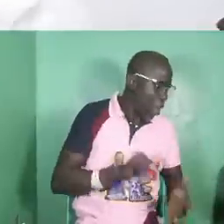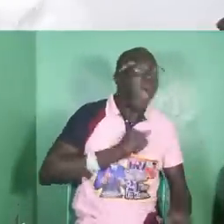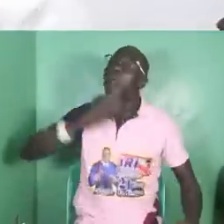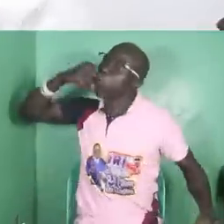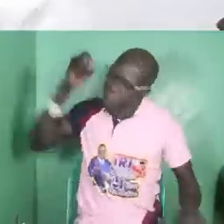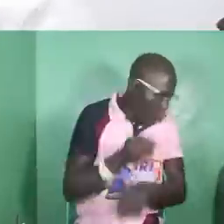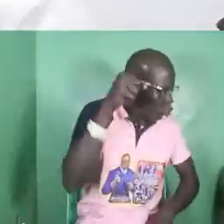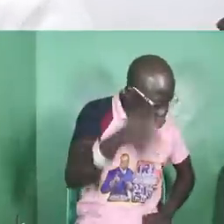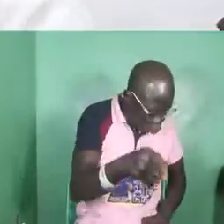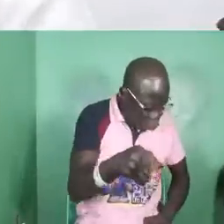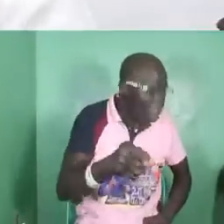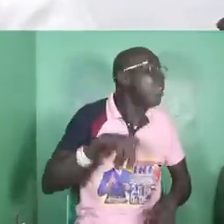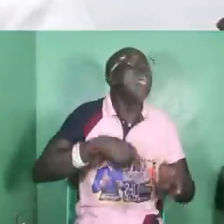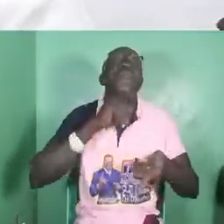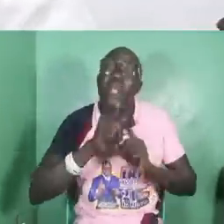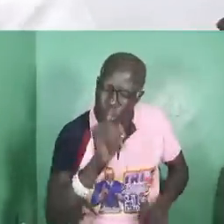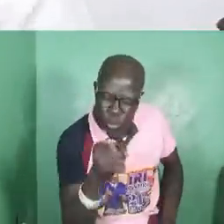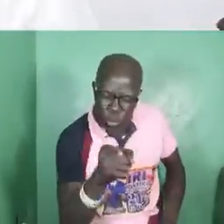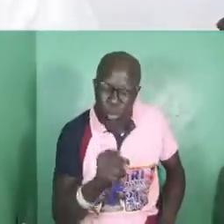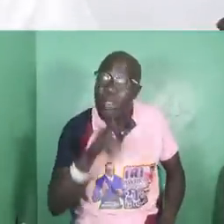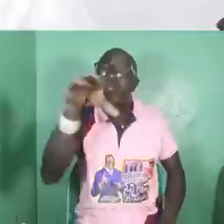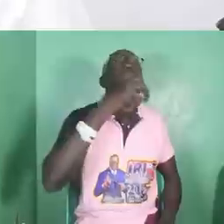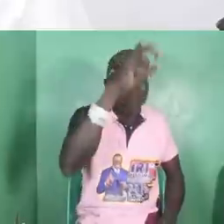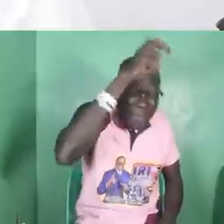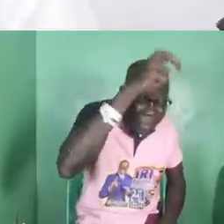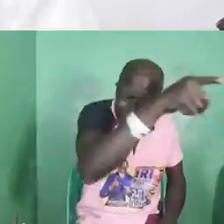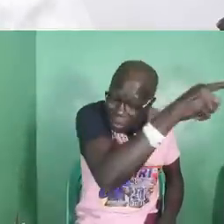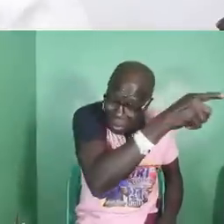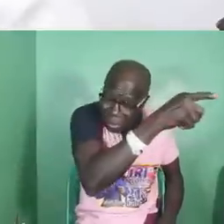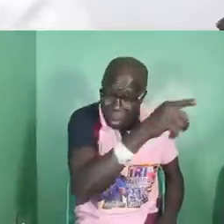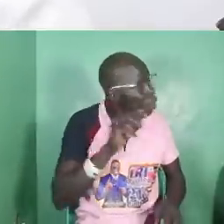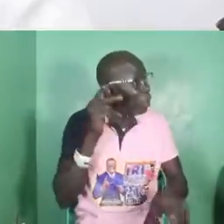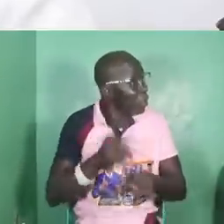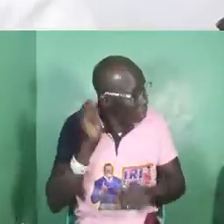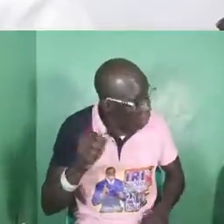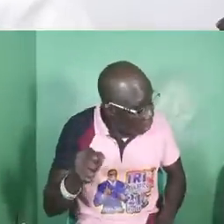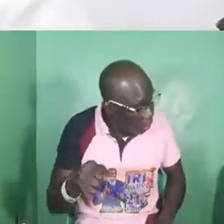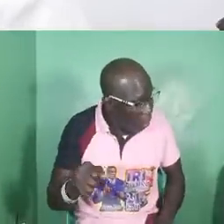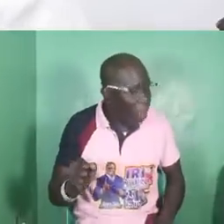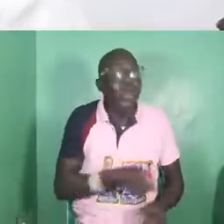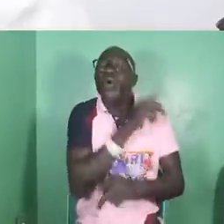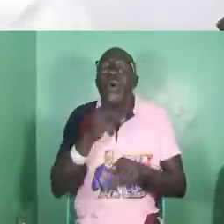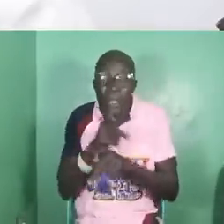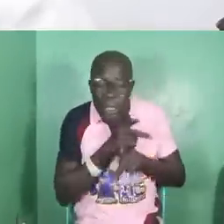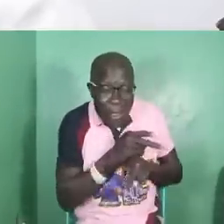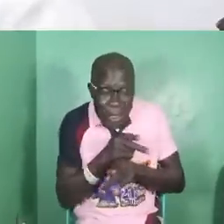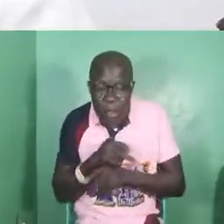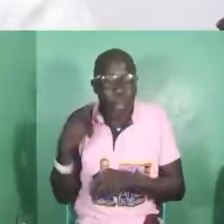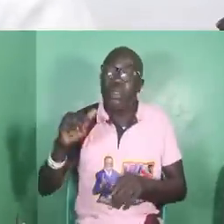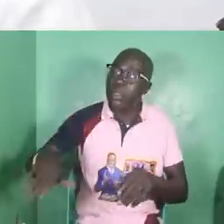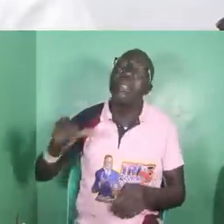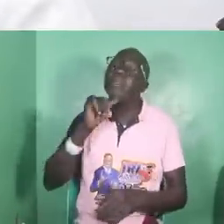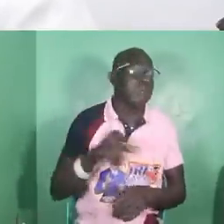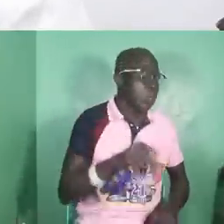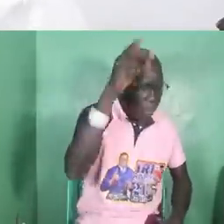again, I will curse you. Let me tell you, that woman is a witch. Yes. When she was not showing them, she's not a